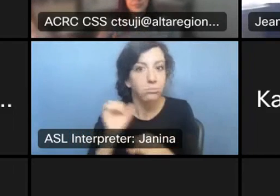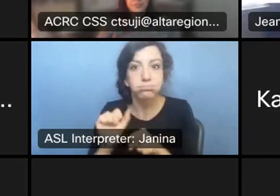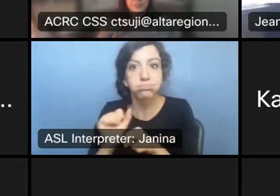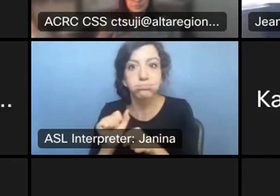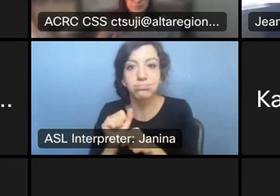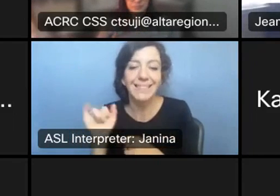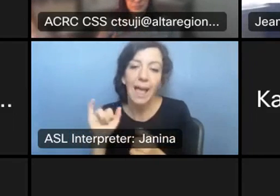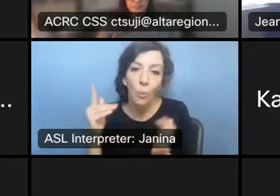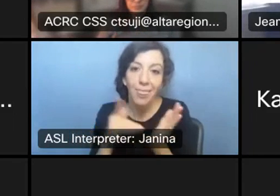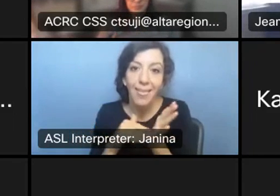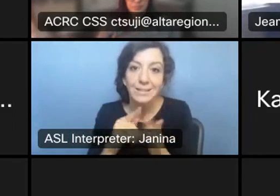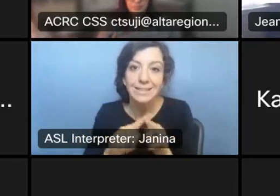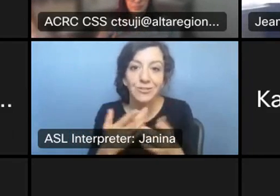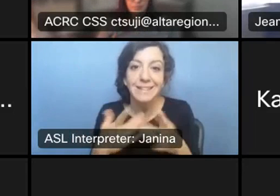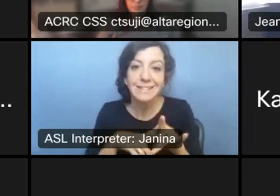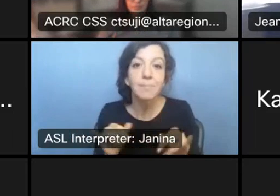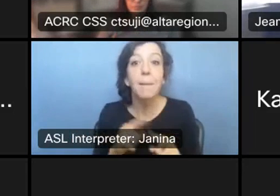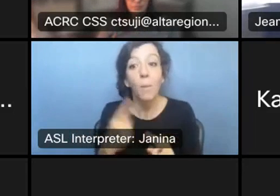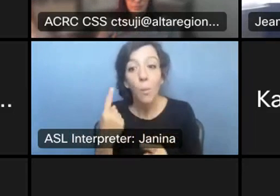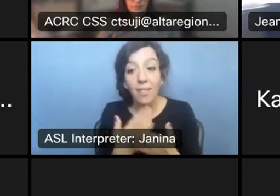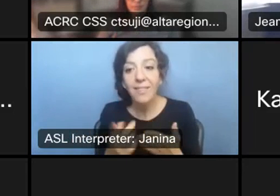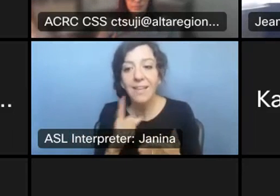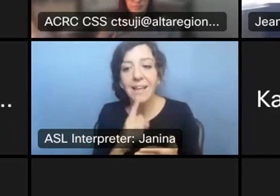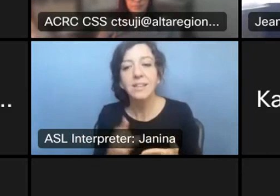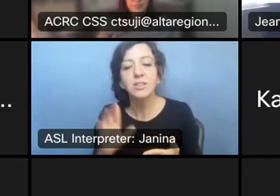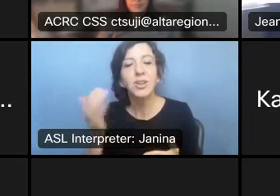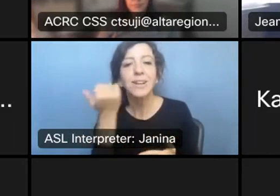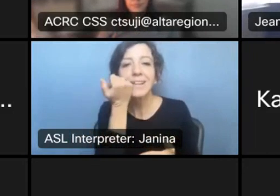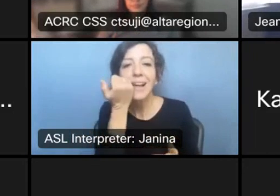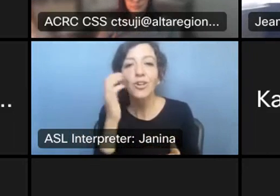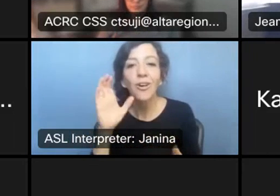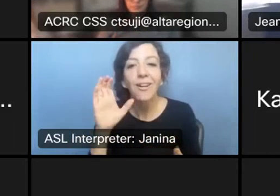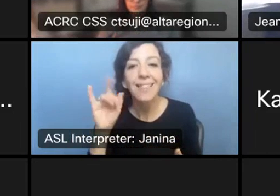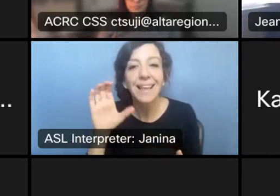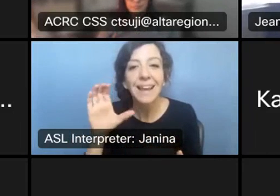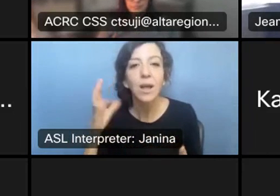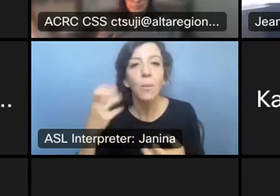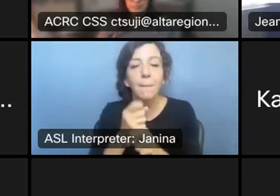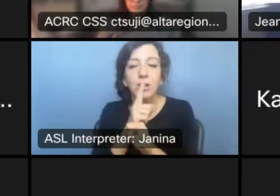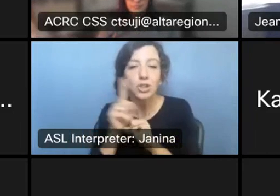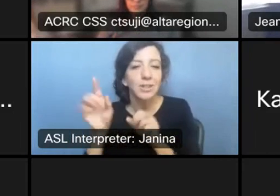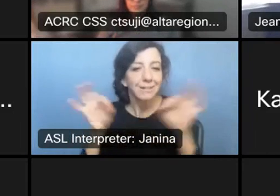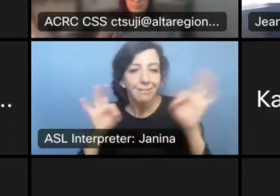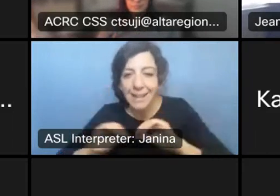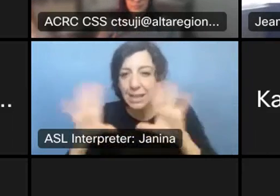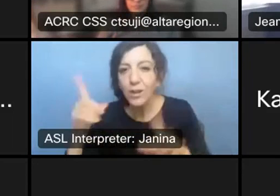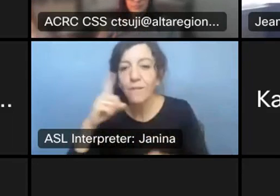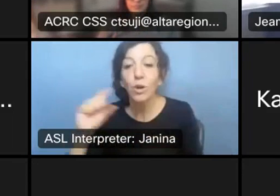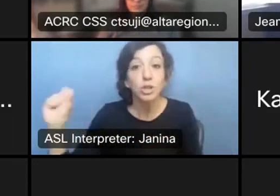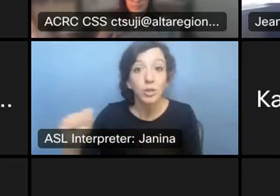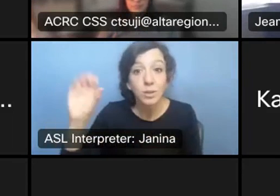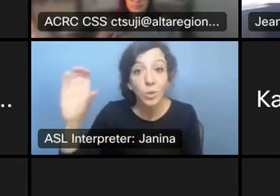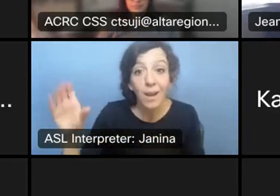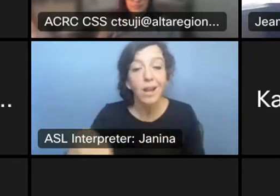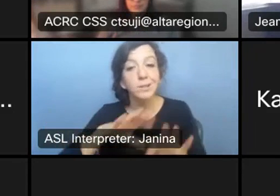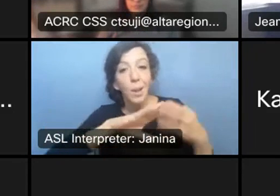1,000 things, but one of them being trying to get the dental clinic directions very clear for service coordinators, communities, families, and